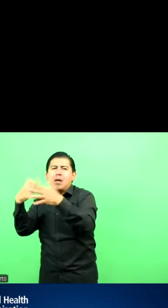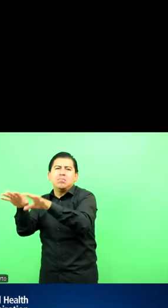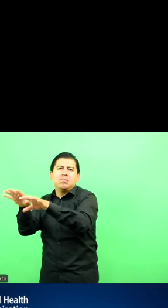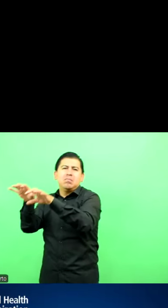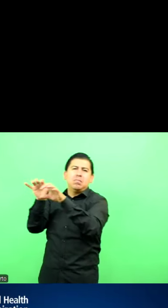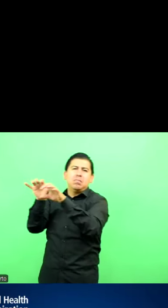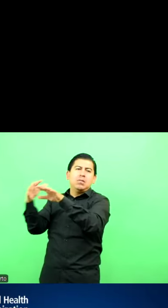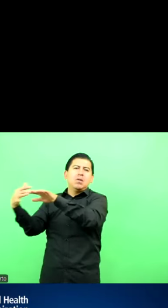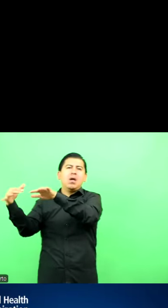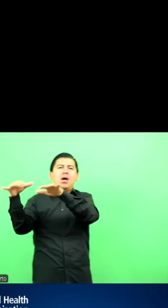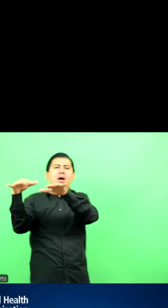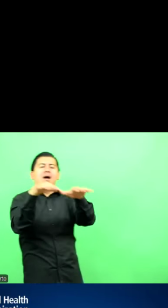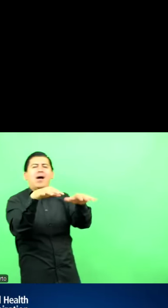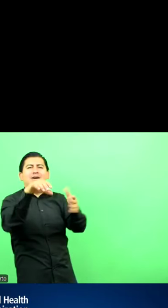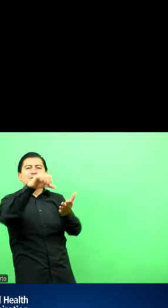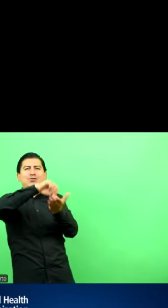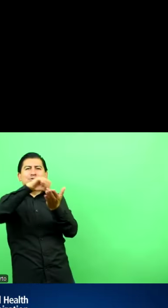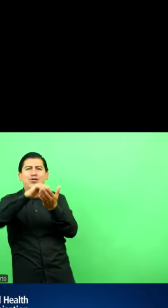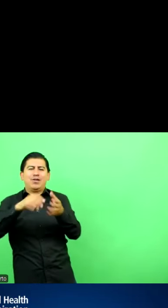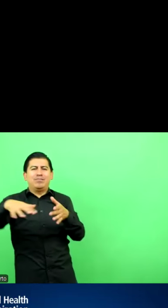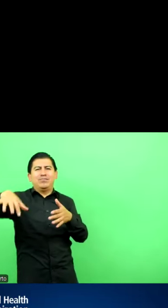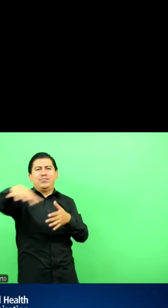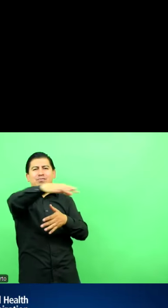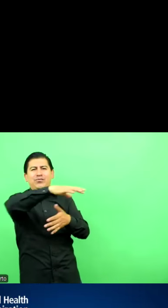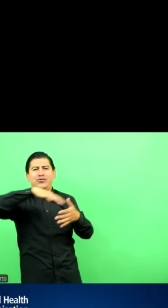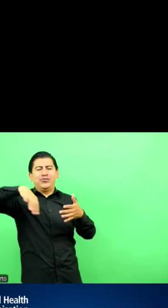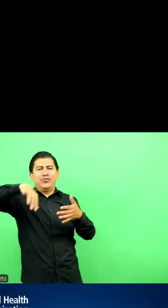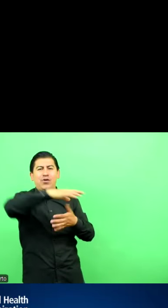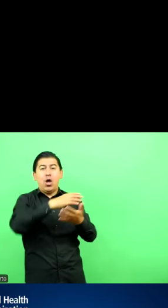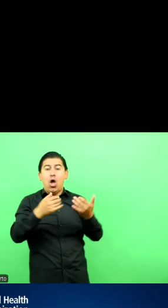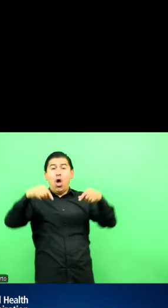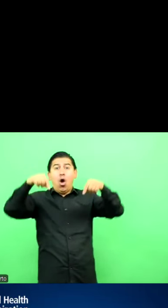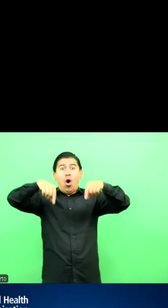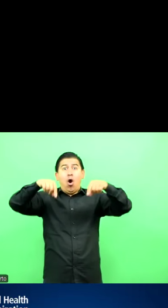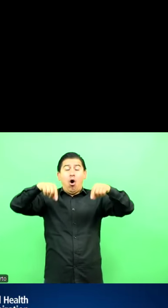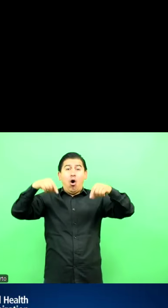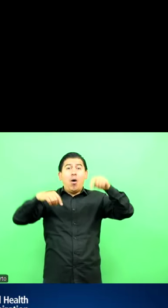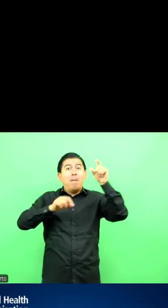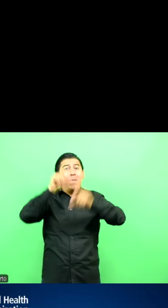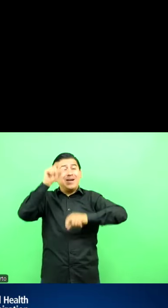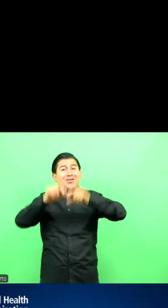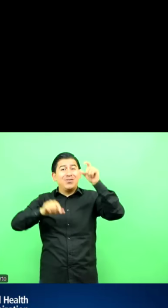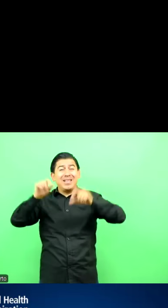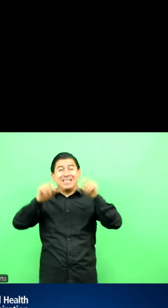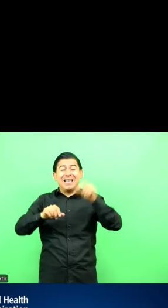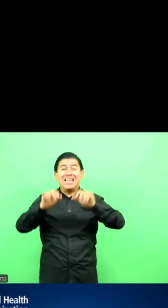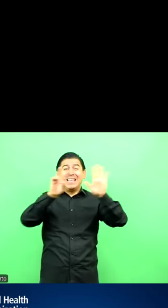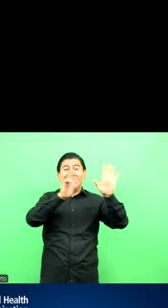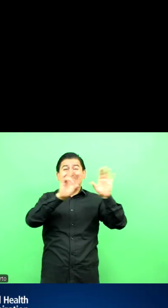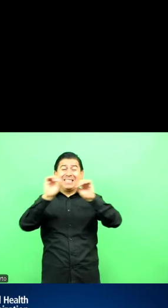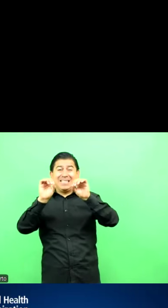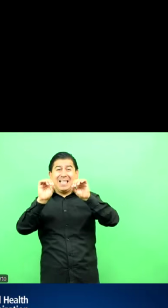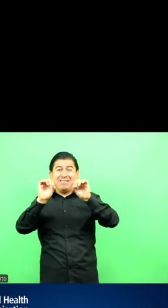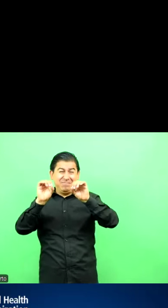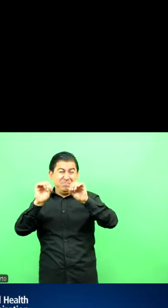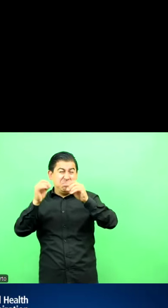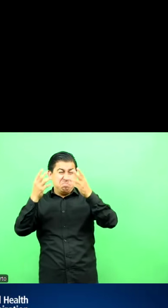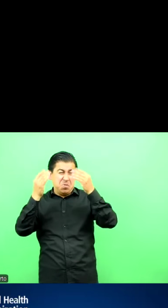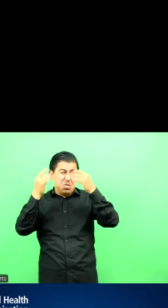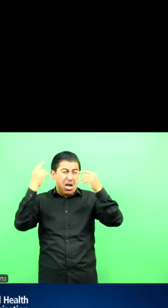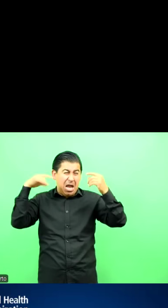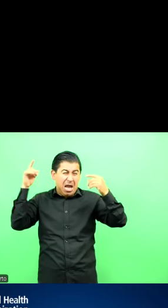nowhere, meaning they're displaced. So in that situation, when we consider the elderly population, we